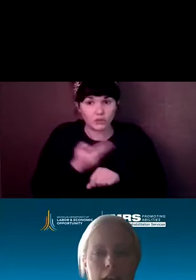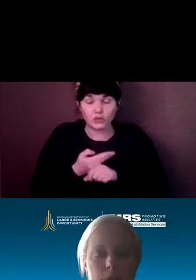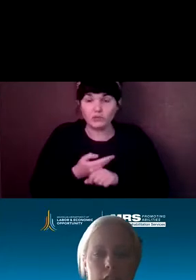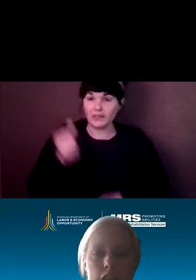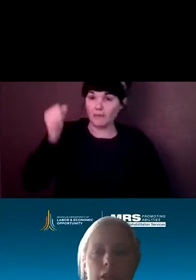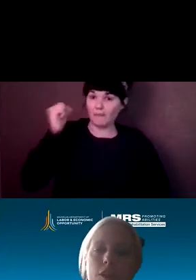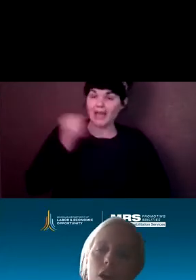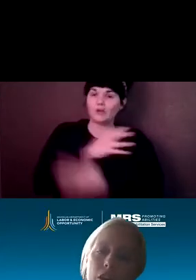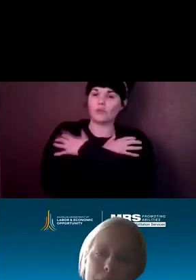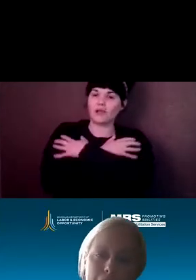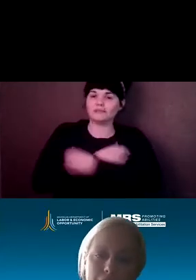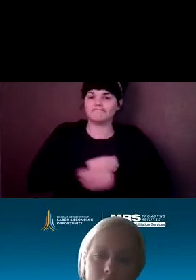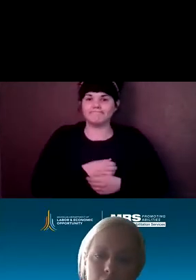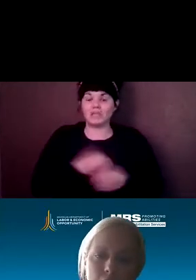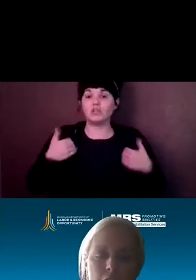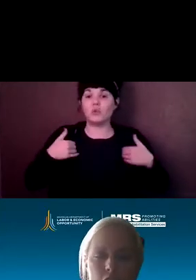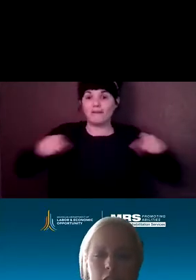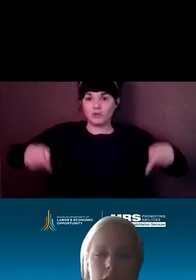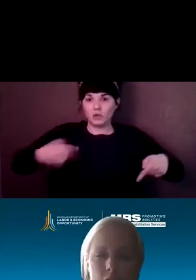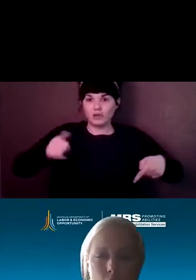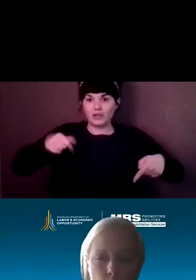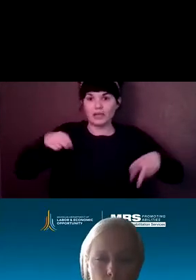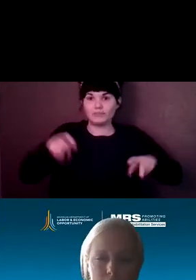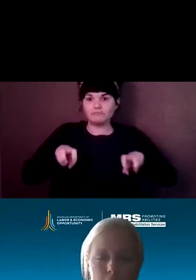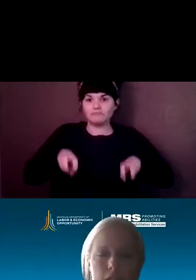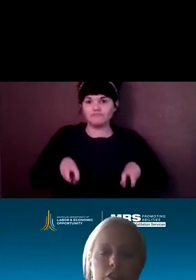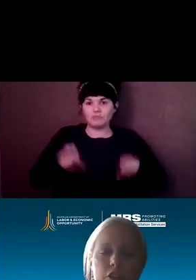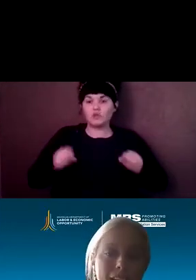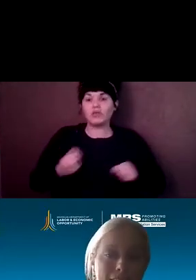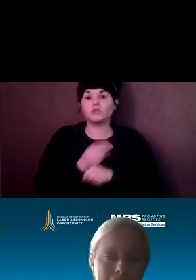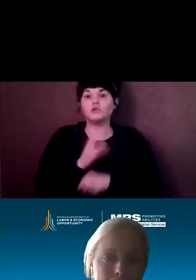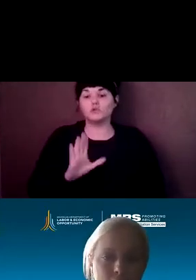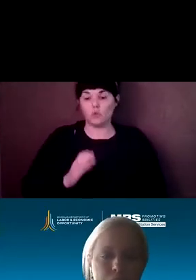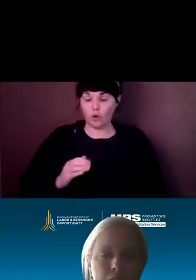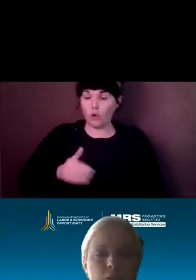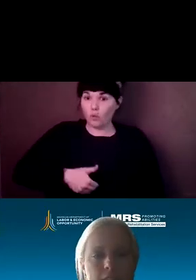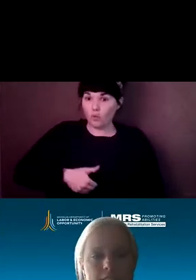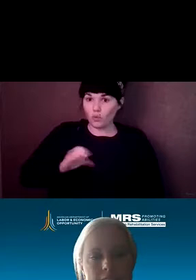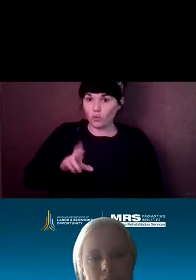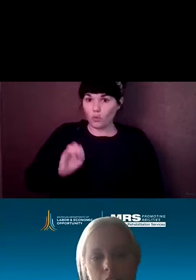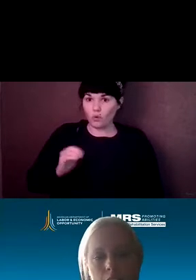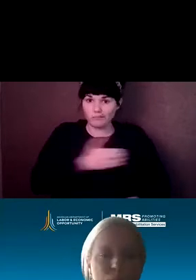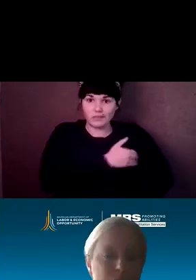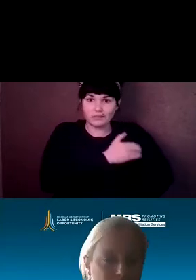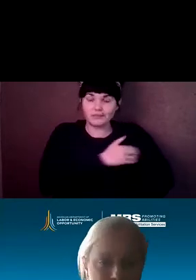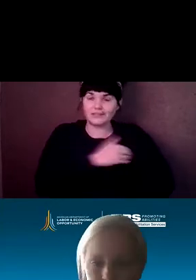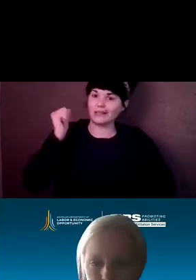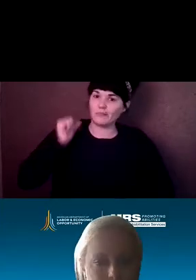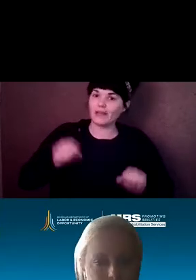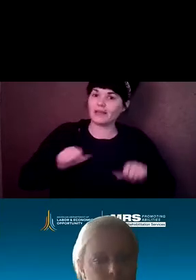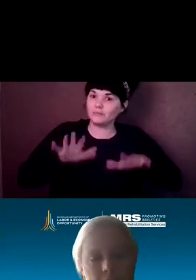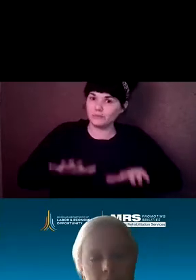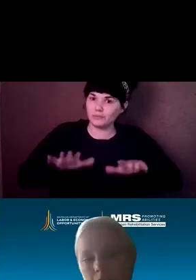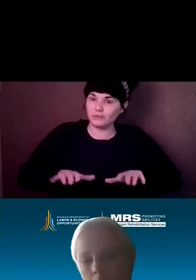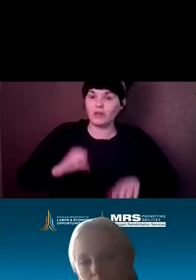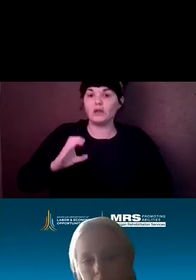and position your hips all the way back in the chair, you can use those core muscles and your back can get a little bit of a rest. Carpal tunnel syndrome, again,